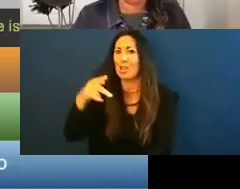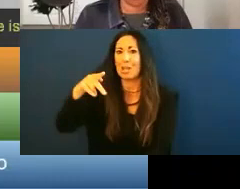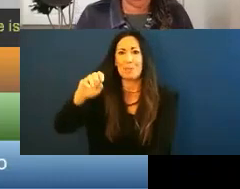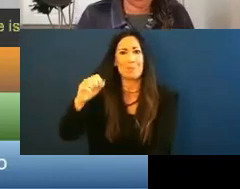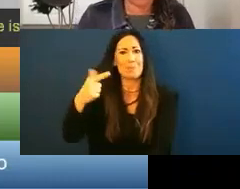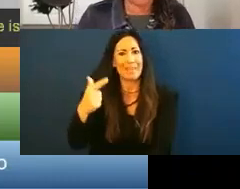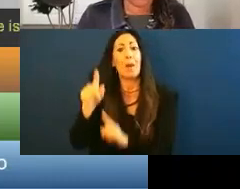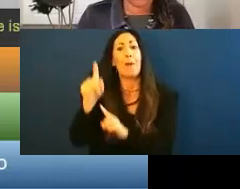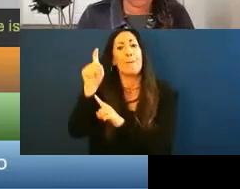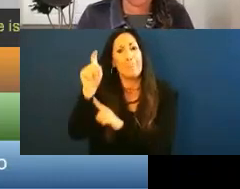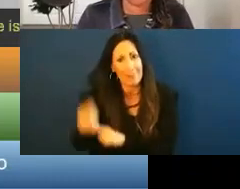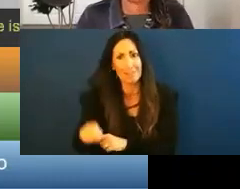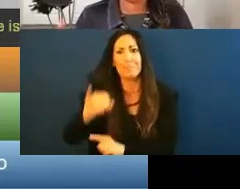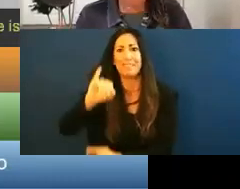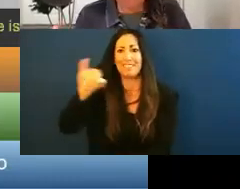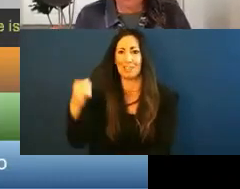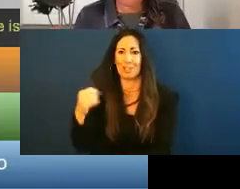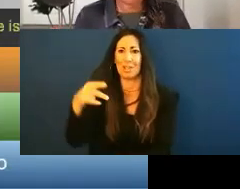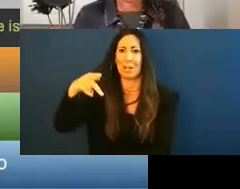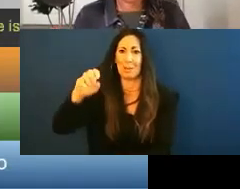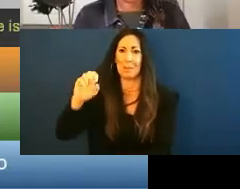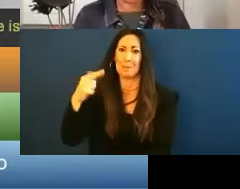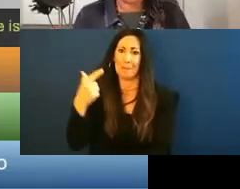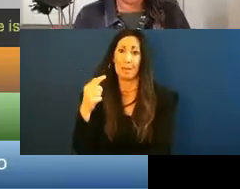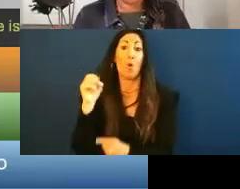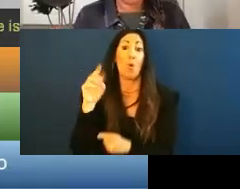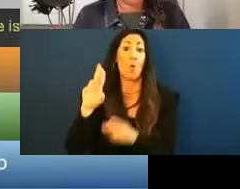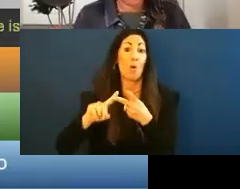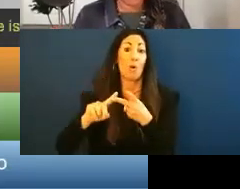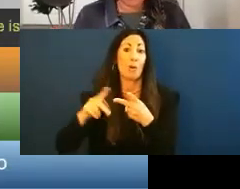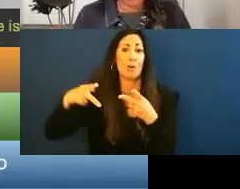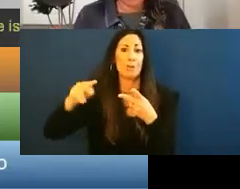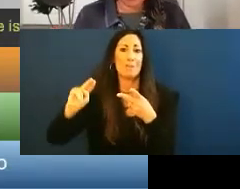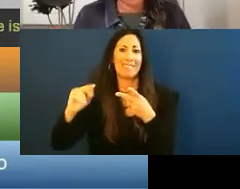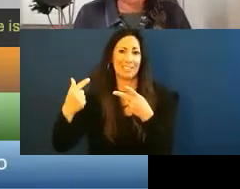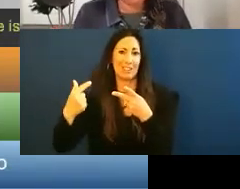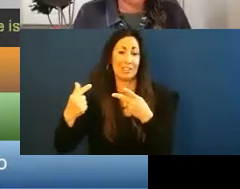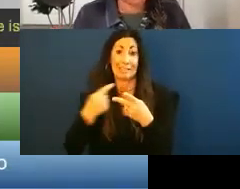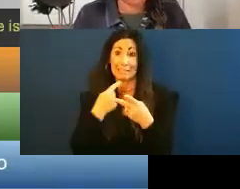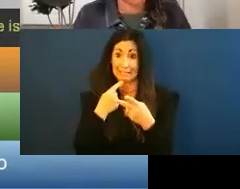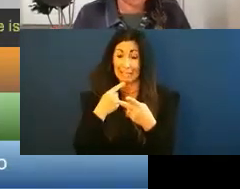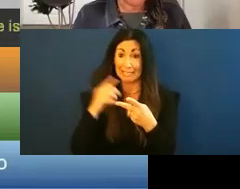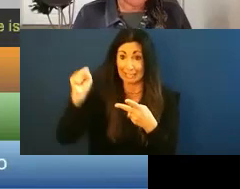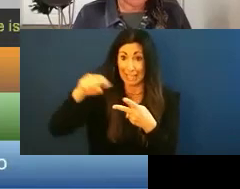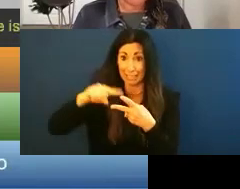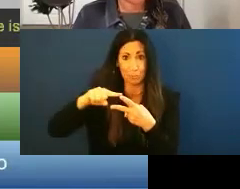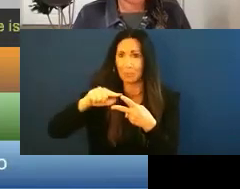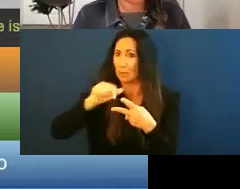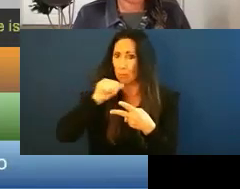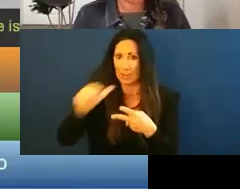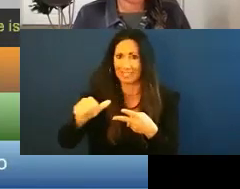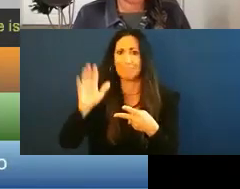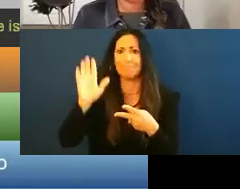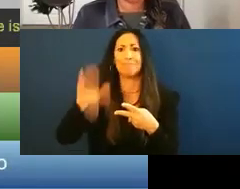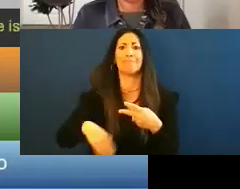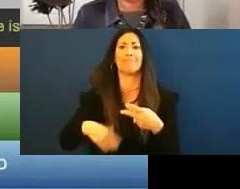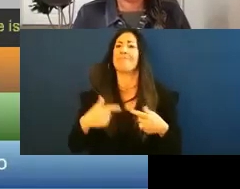a JPEG or it has to be a PNG. It says that it was, but it didn't load. I would say